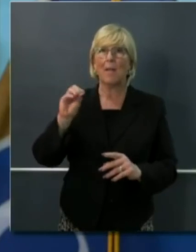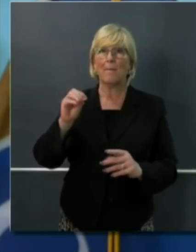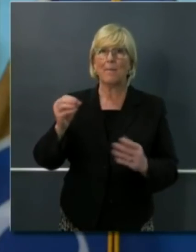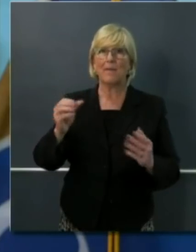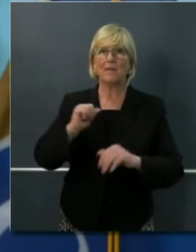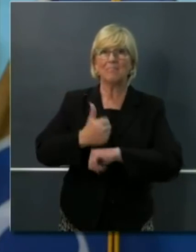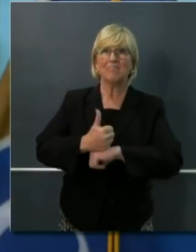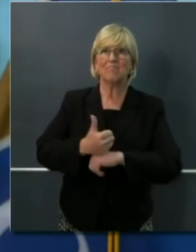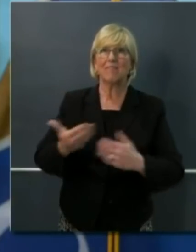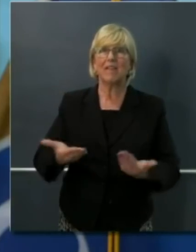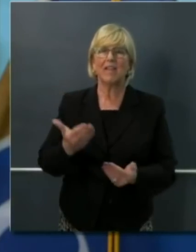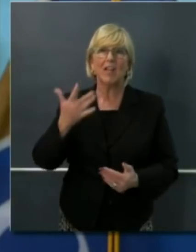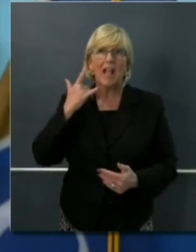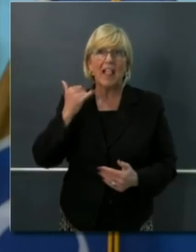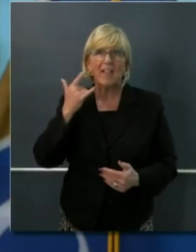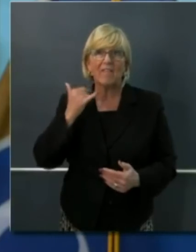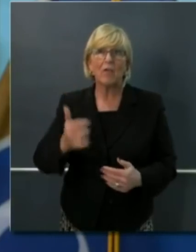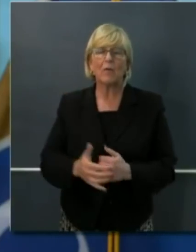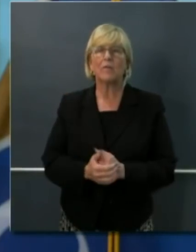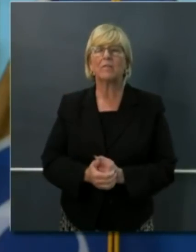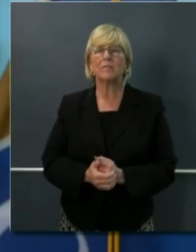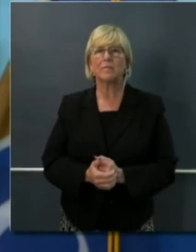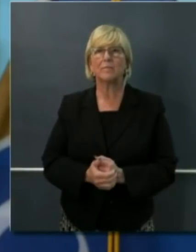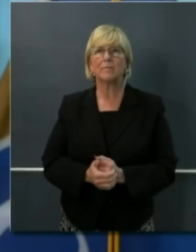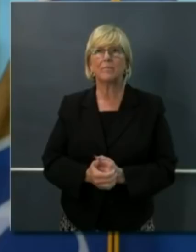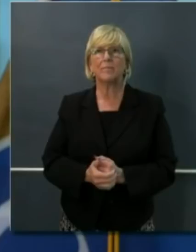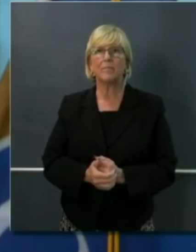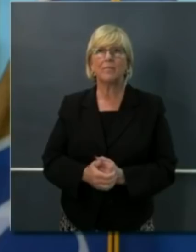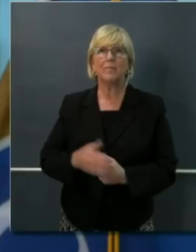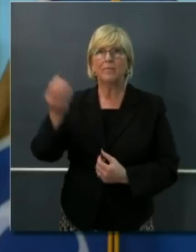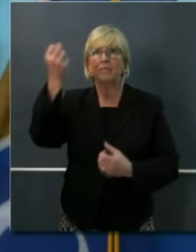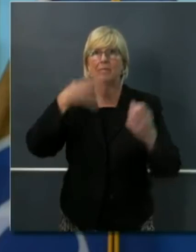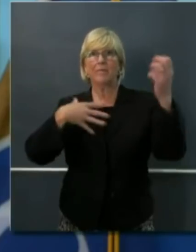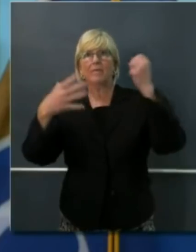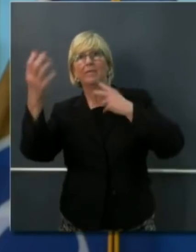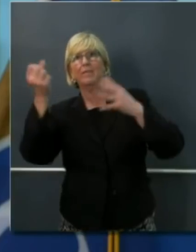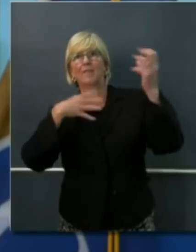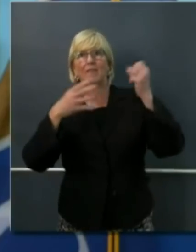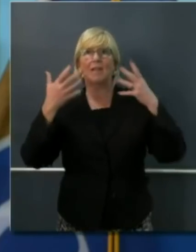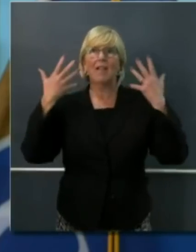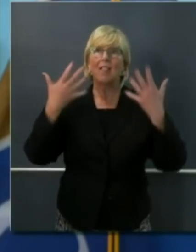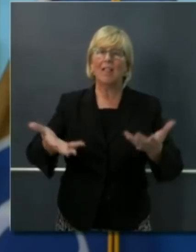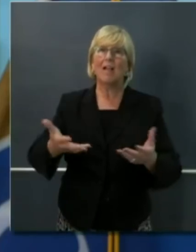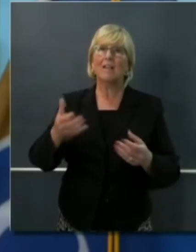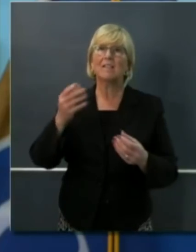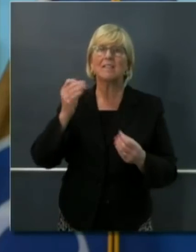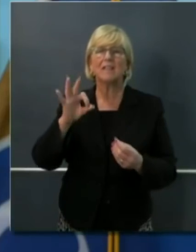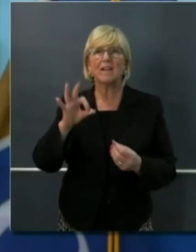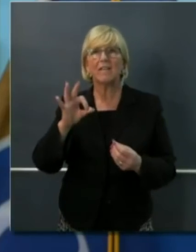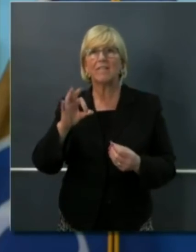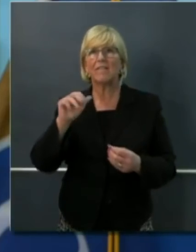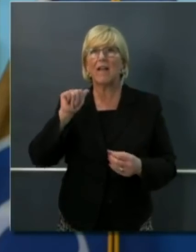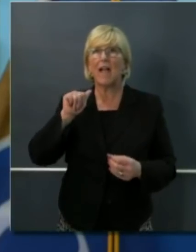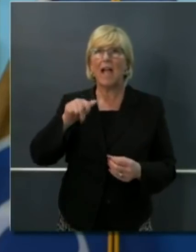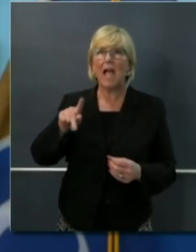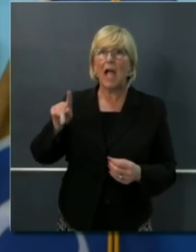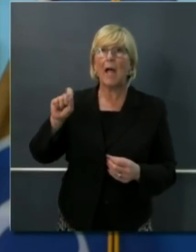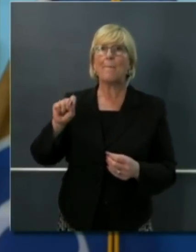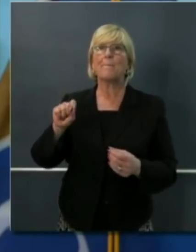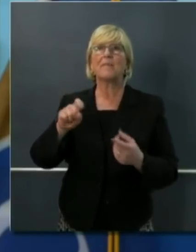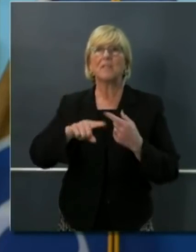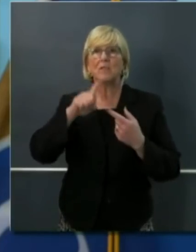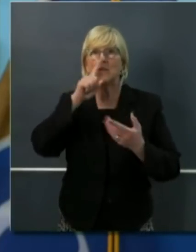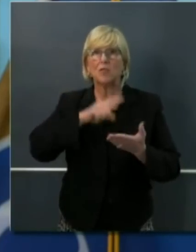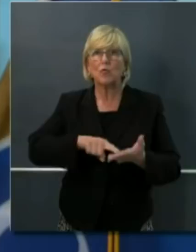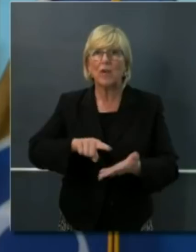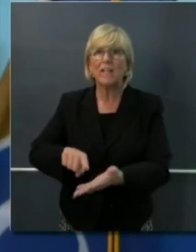state. As a consequence, we have been provided all kinds of platforms and apps in the space of tracing,